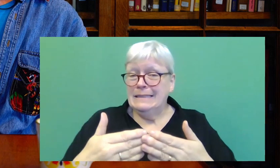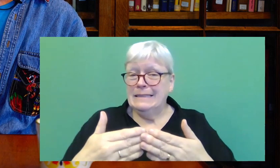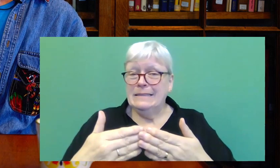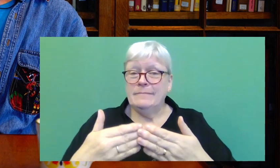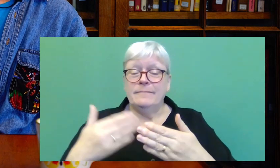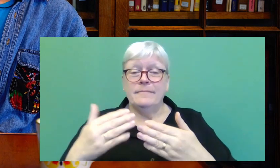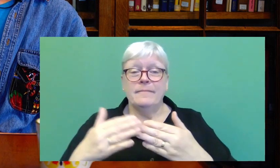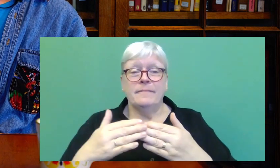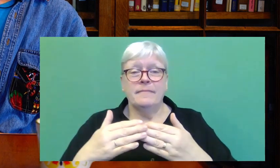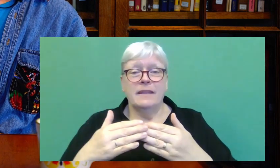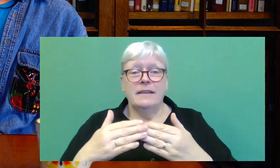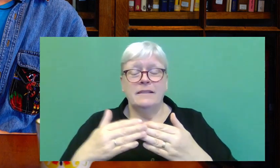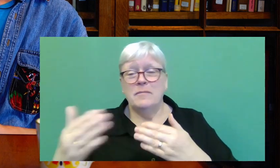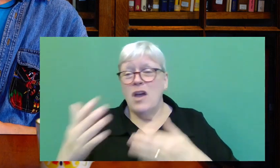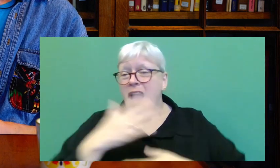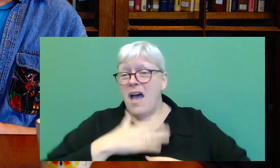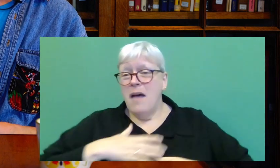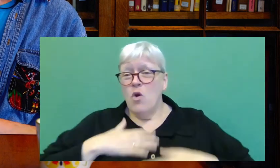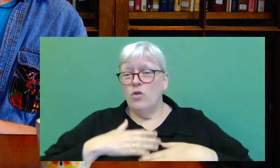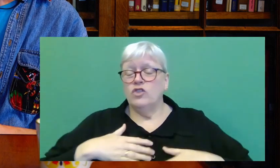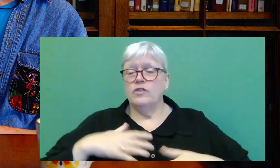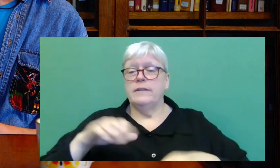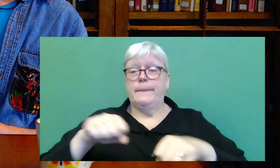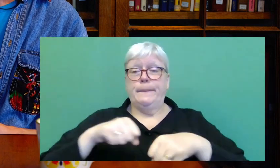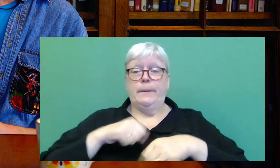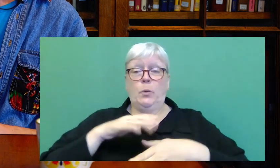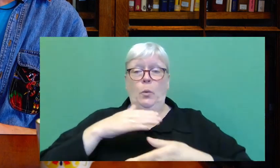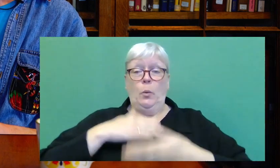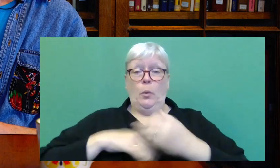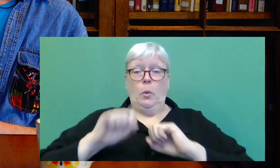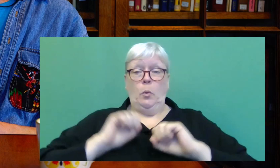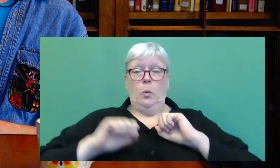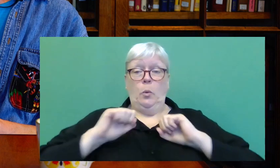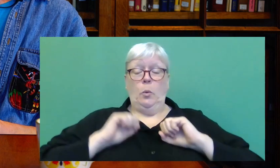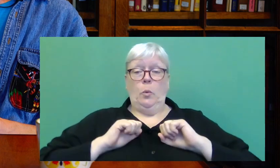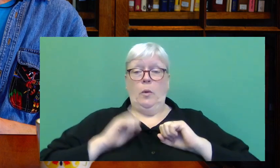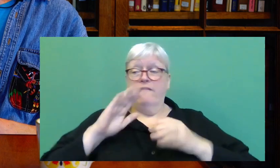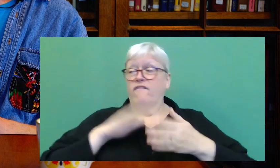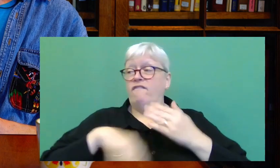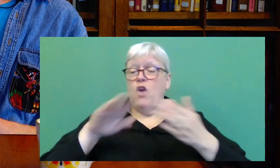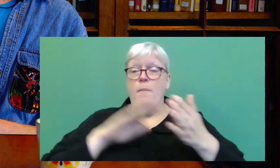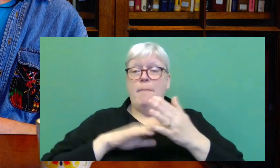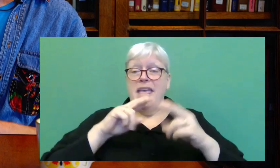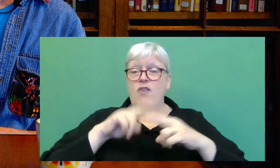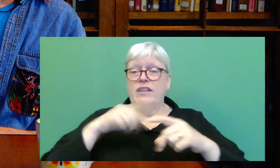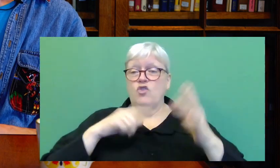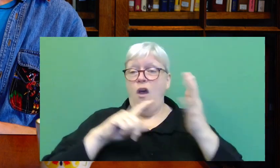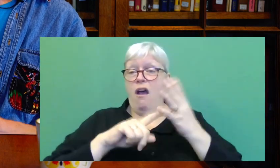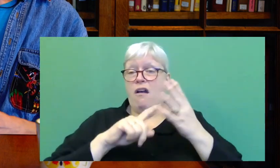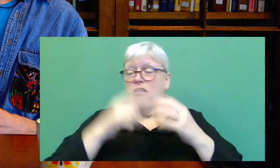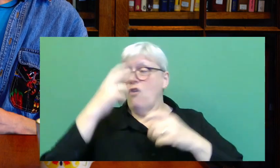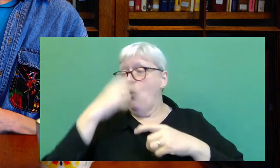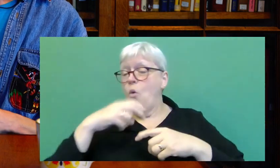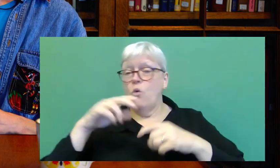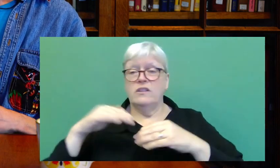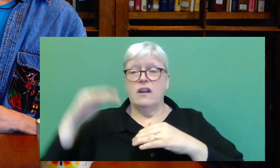manner has been passed down to you by your parents or your uncles or your older siblings, you do have to survive it. You